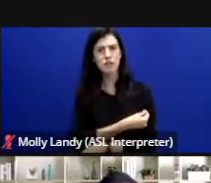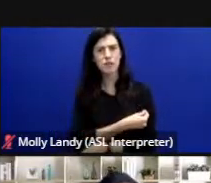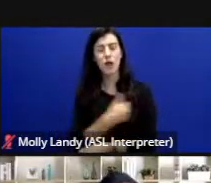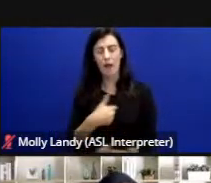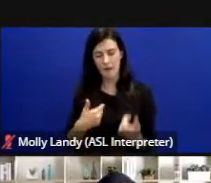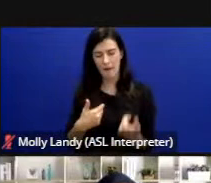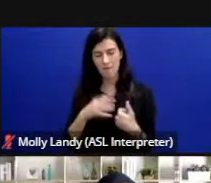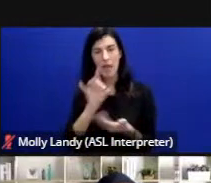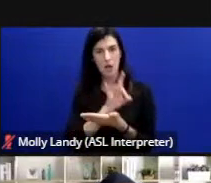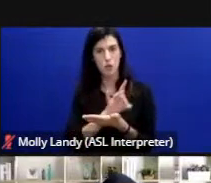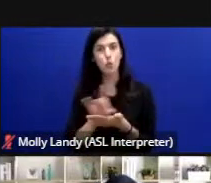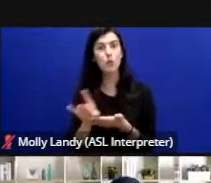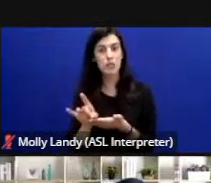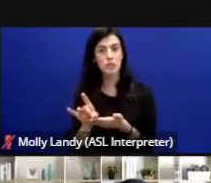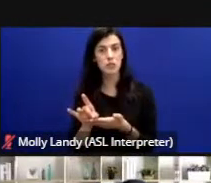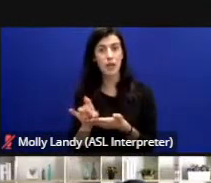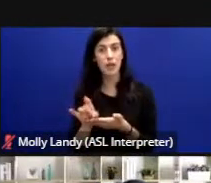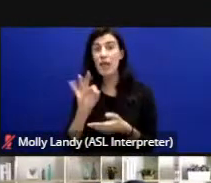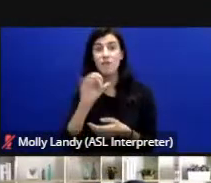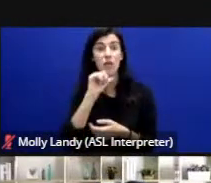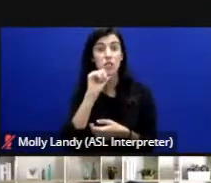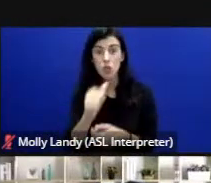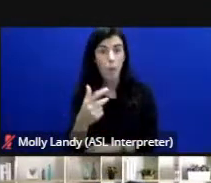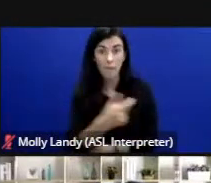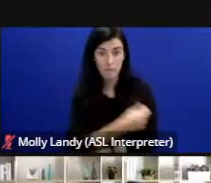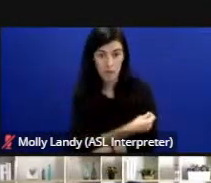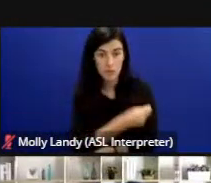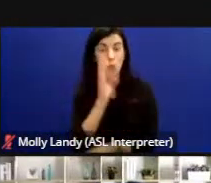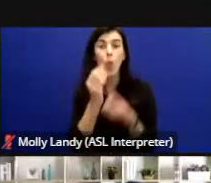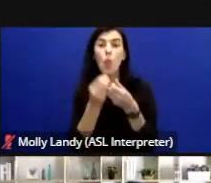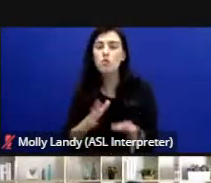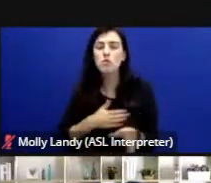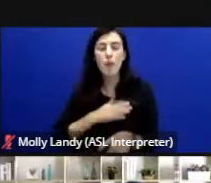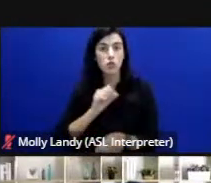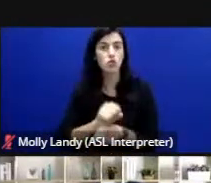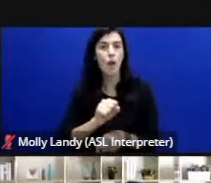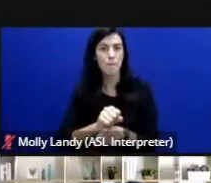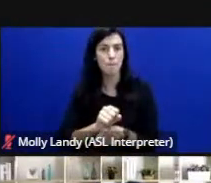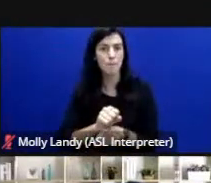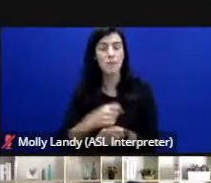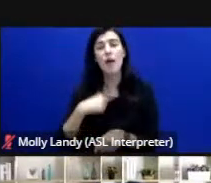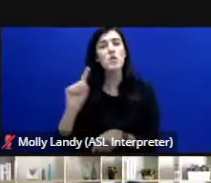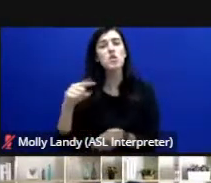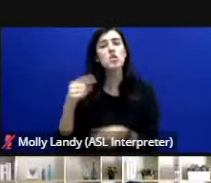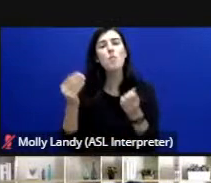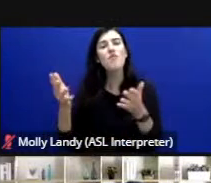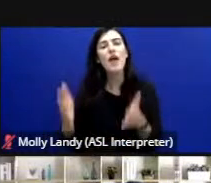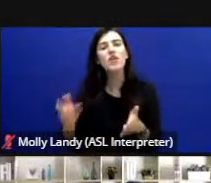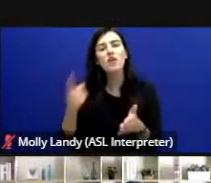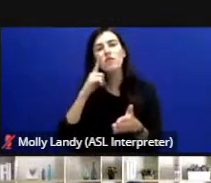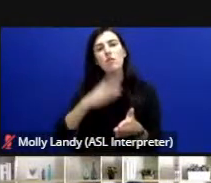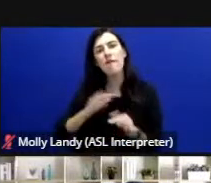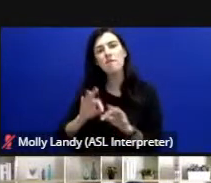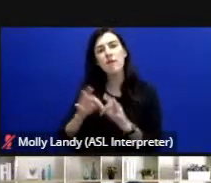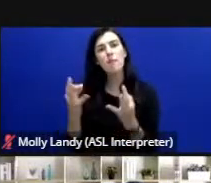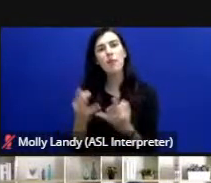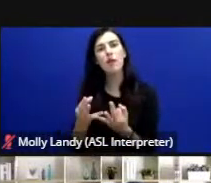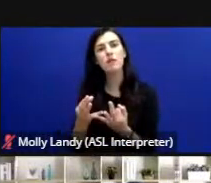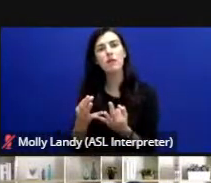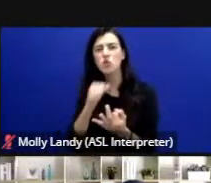weeks to do so, or I'm going to lose my job. And as a sole provider of my family, I don't think that's fair.